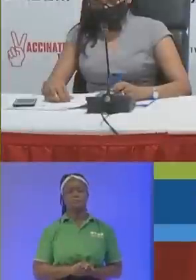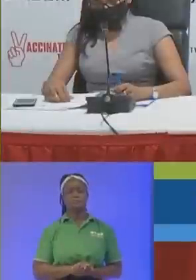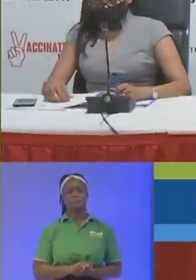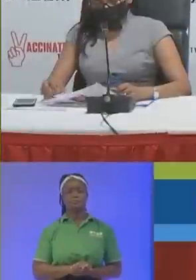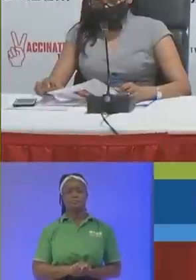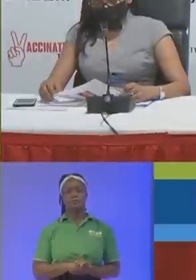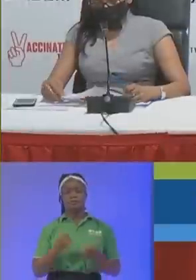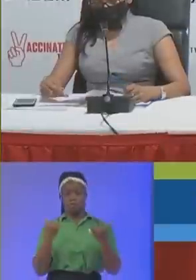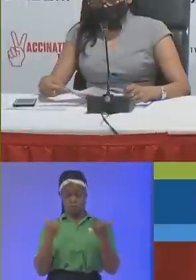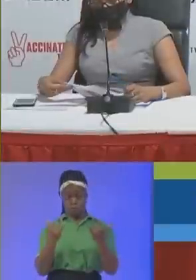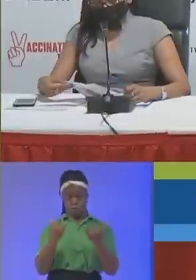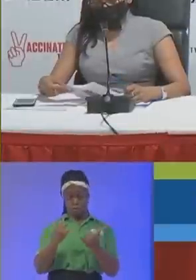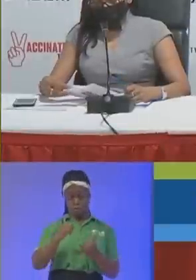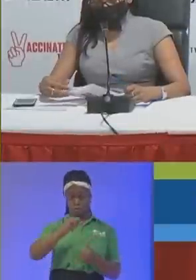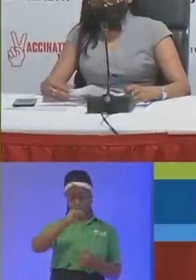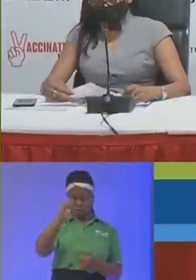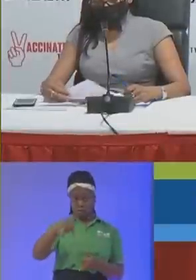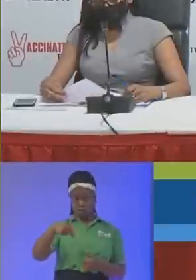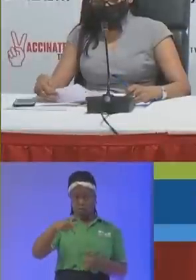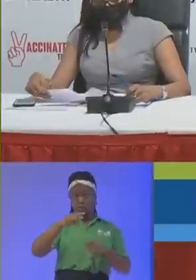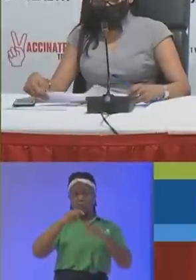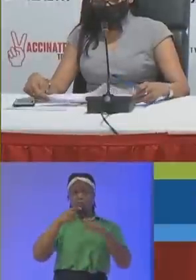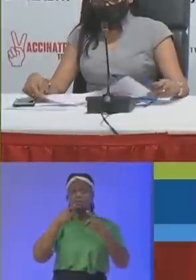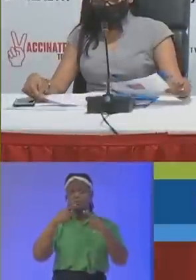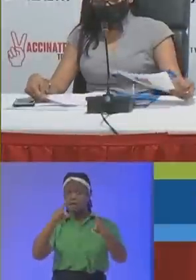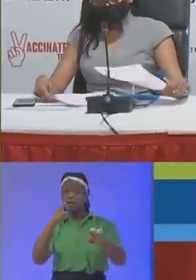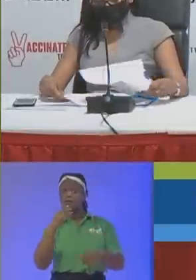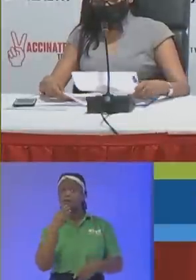ACP News, please.